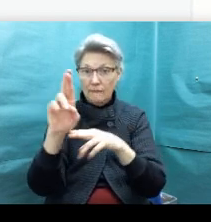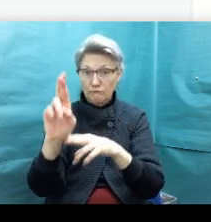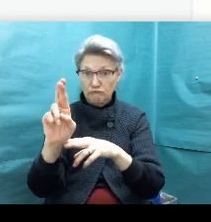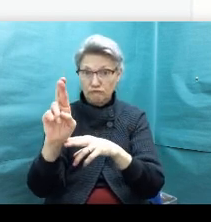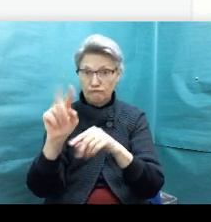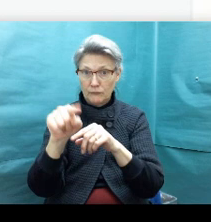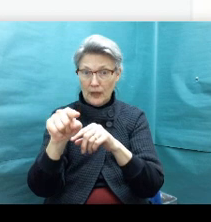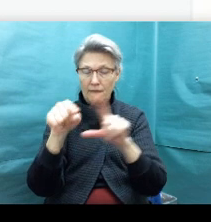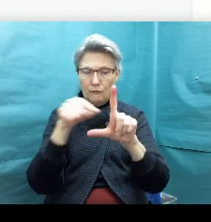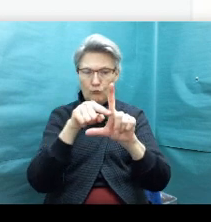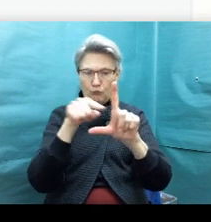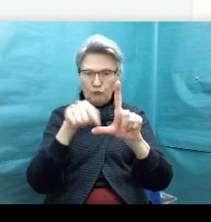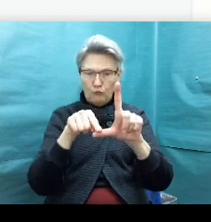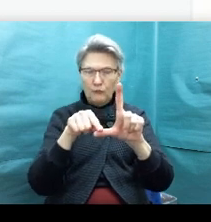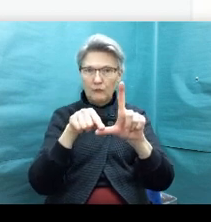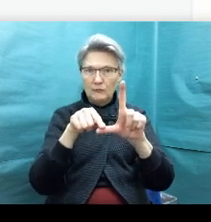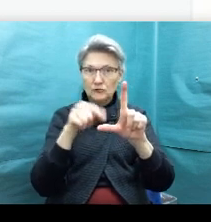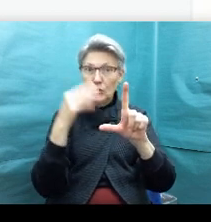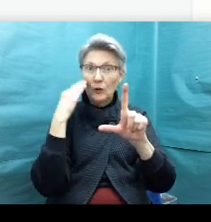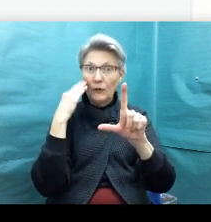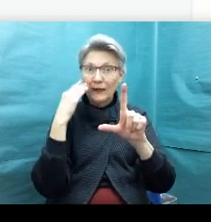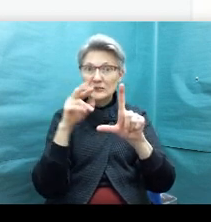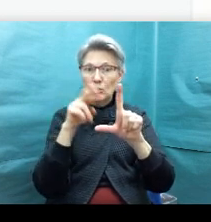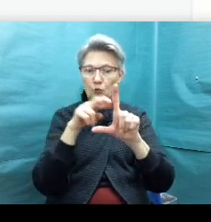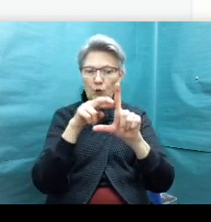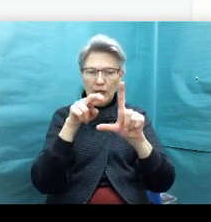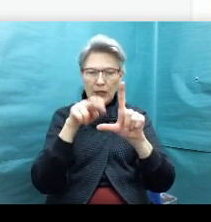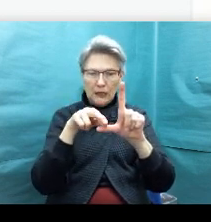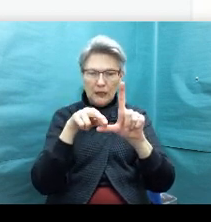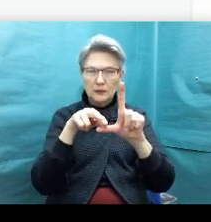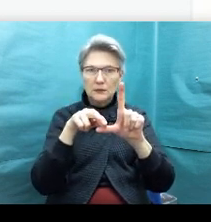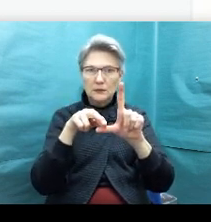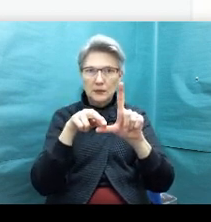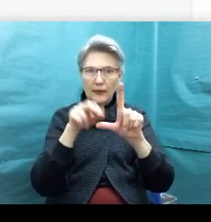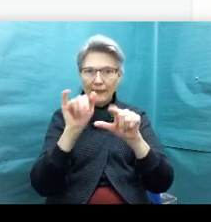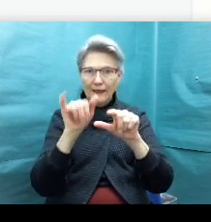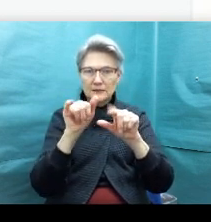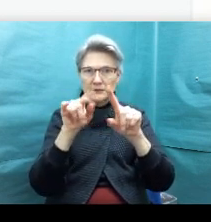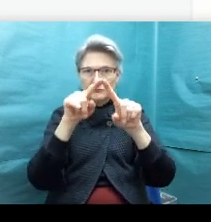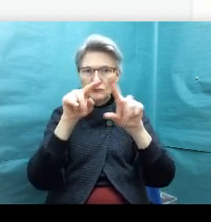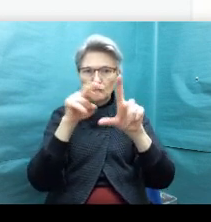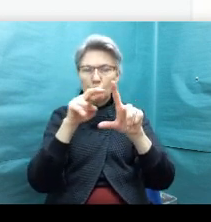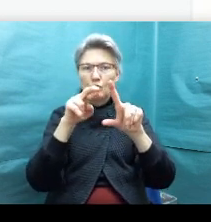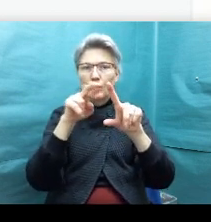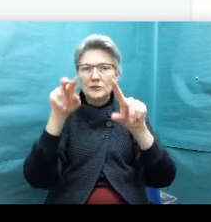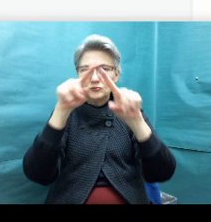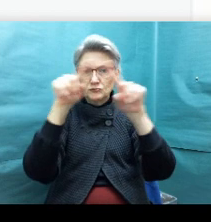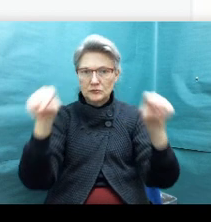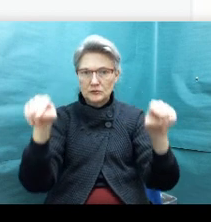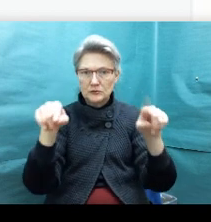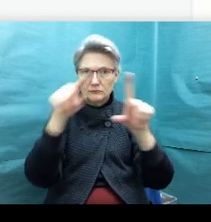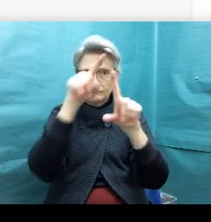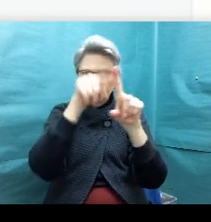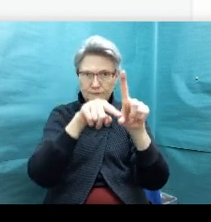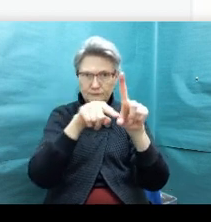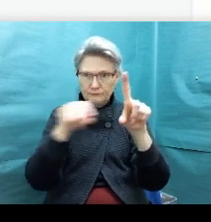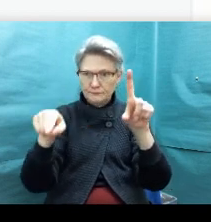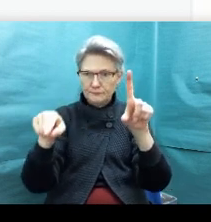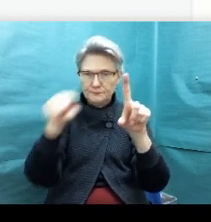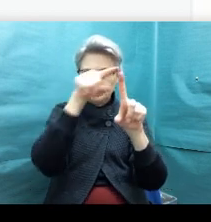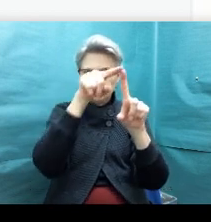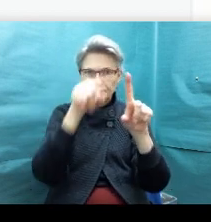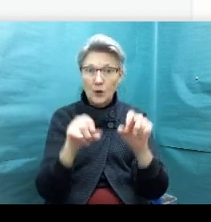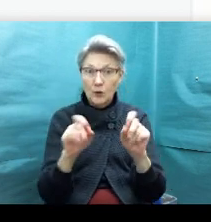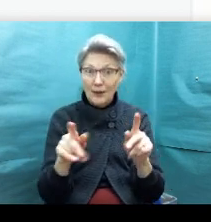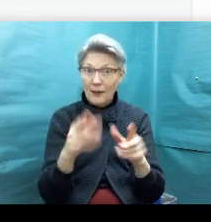angle, which makes that triangle BCD a right triangle. because a right triangle has one right angle.